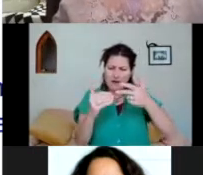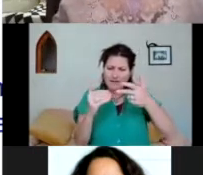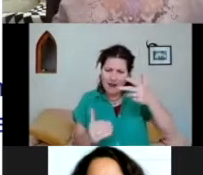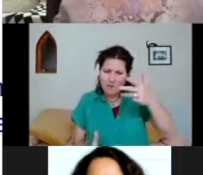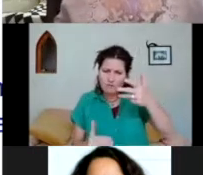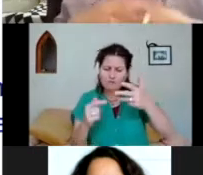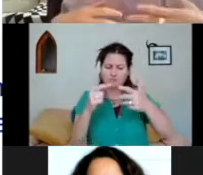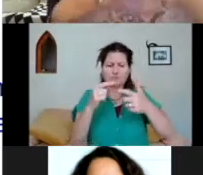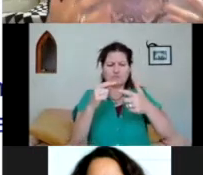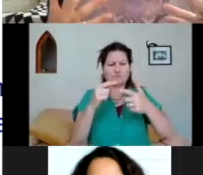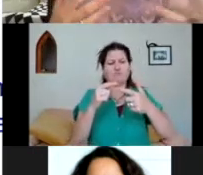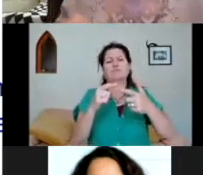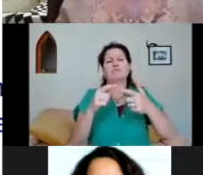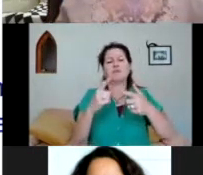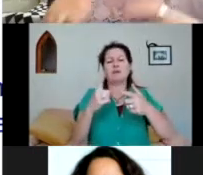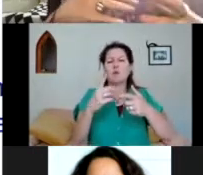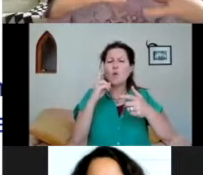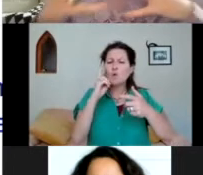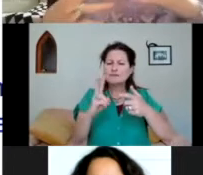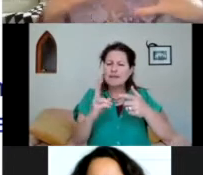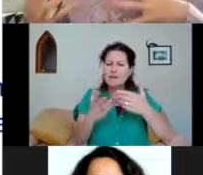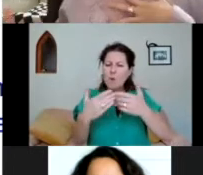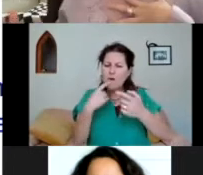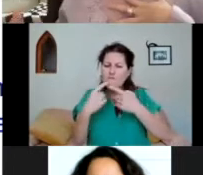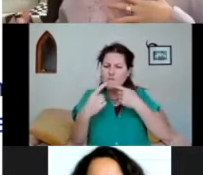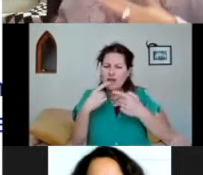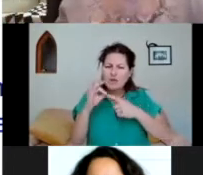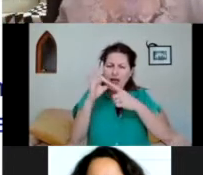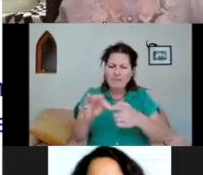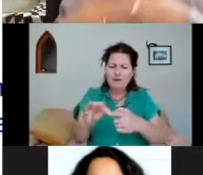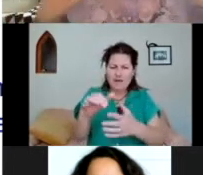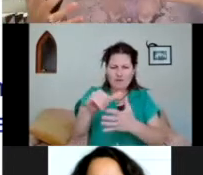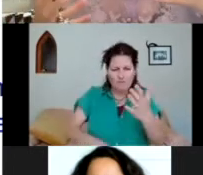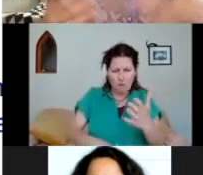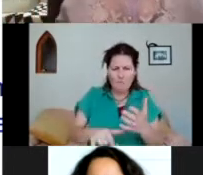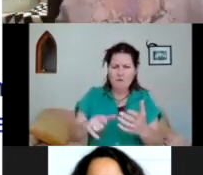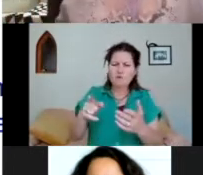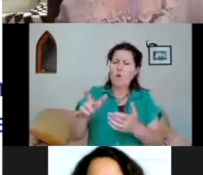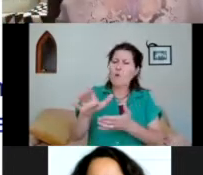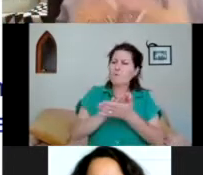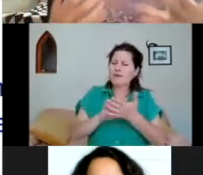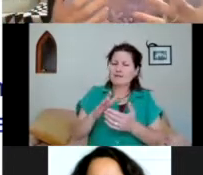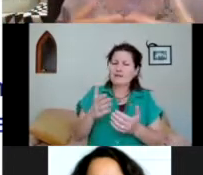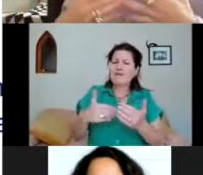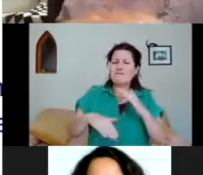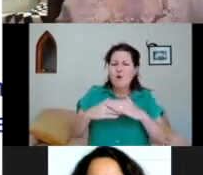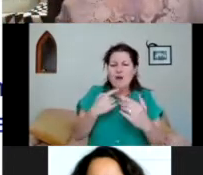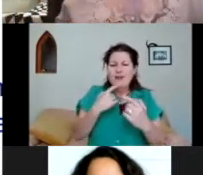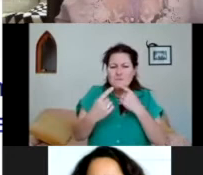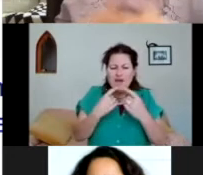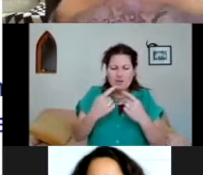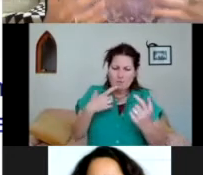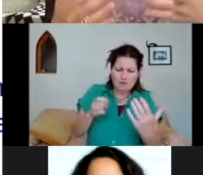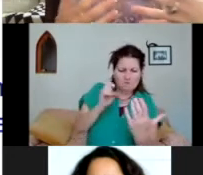we also stress on access. Access both for the applicants, so what access requirements